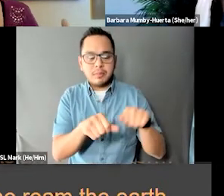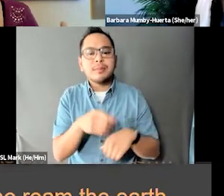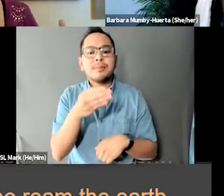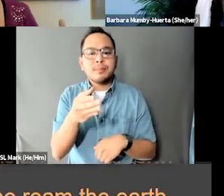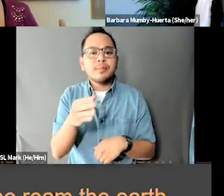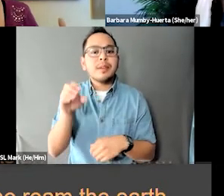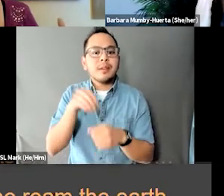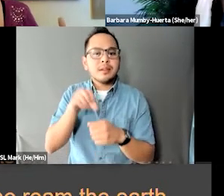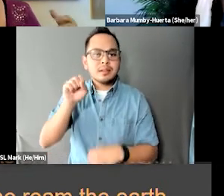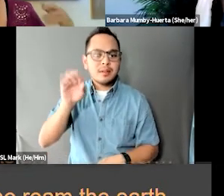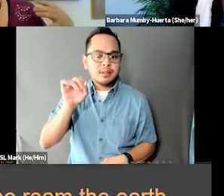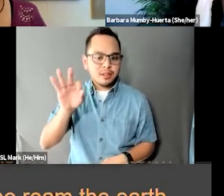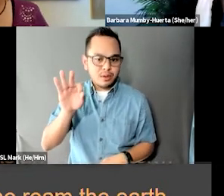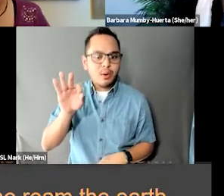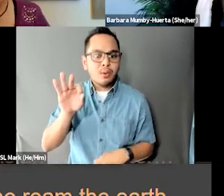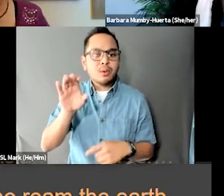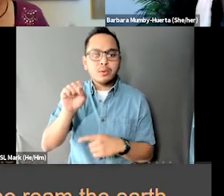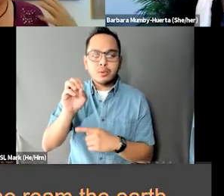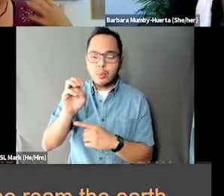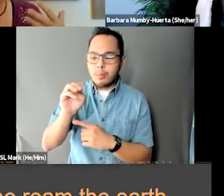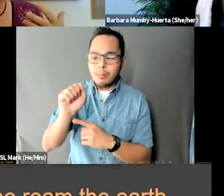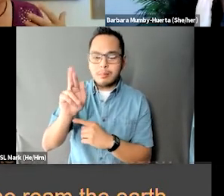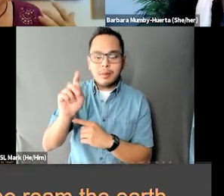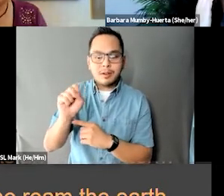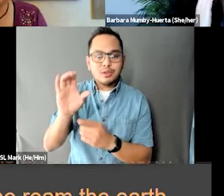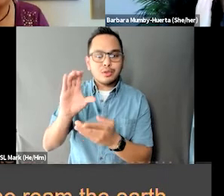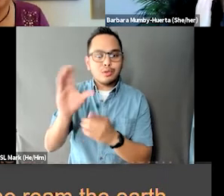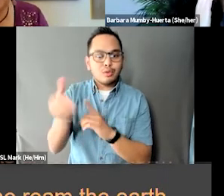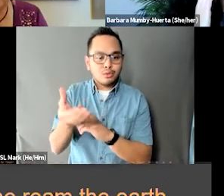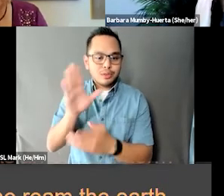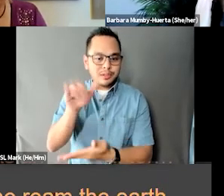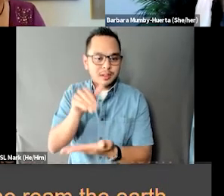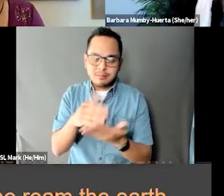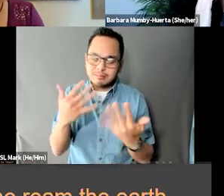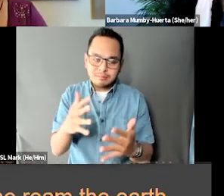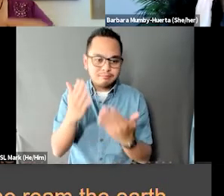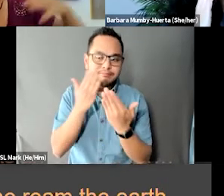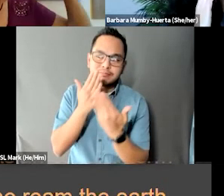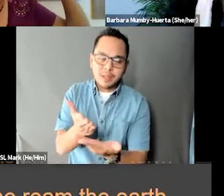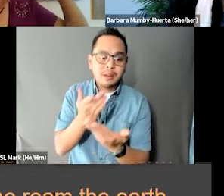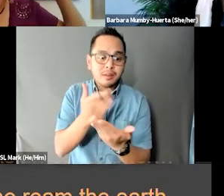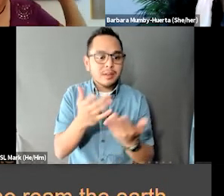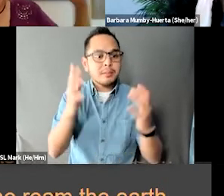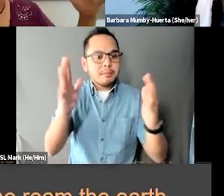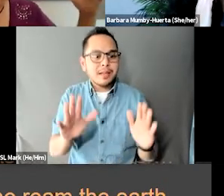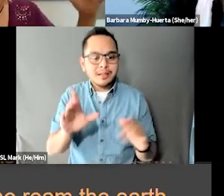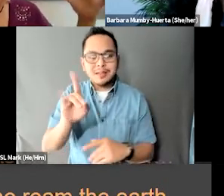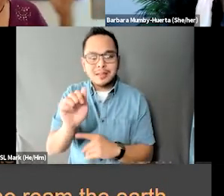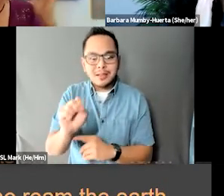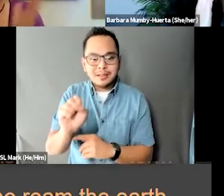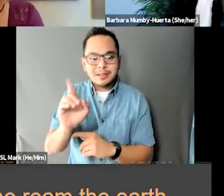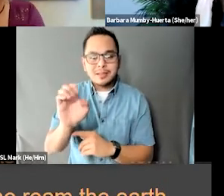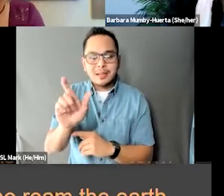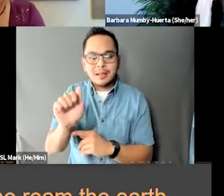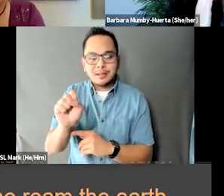Center in San Francisco. And I can't recommend them enough. They do this most amazing Dia de los Muertos in this giant warehouse,